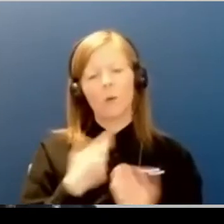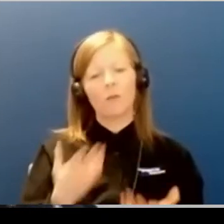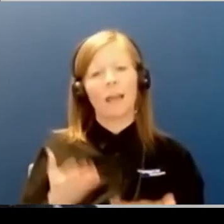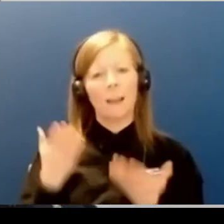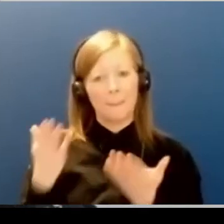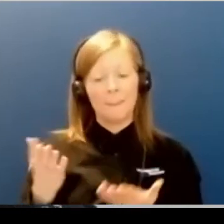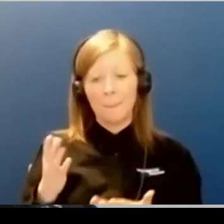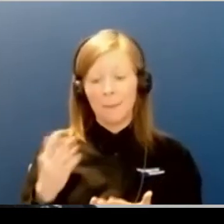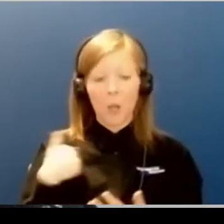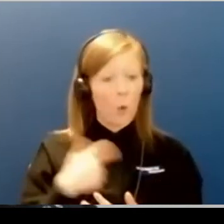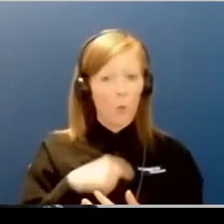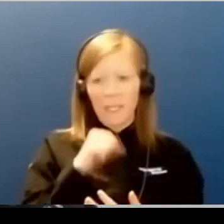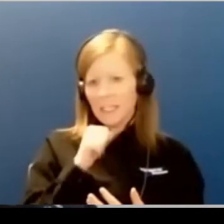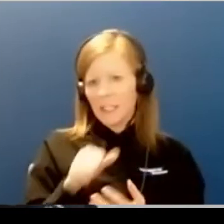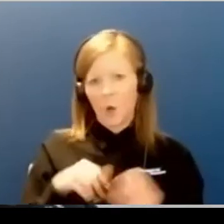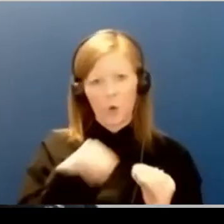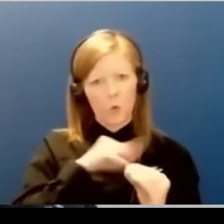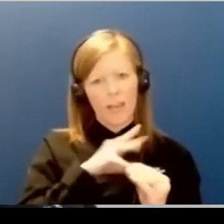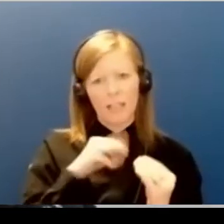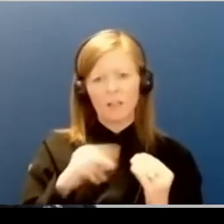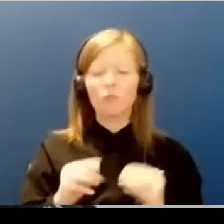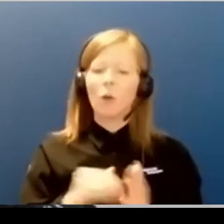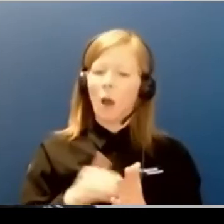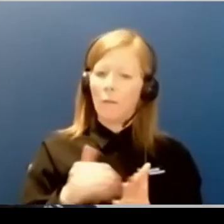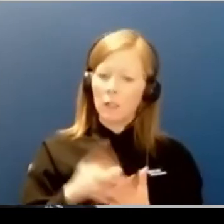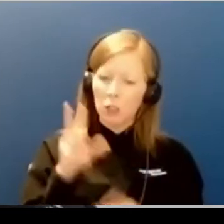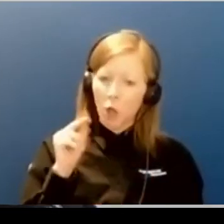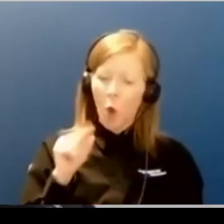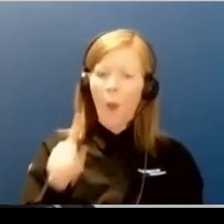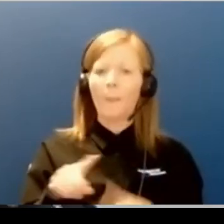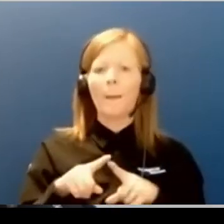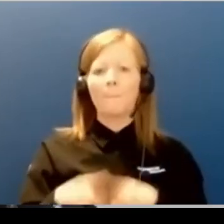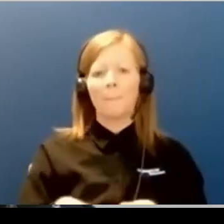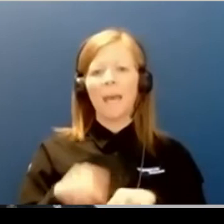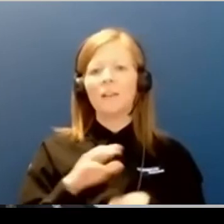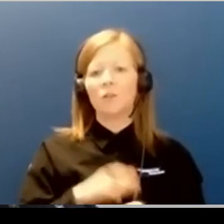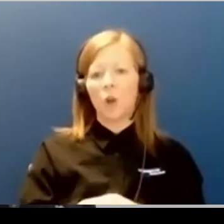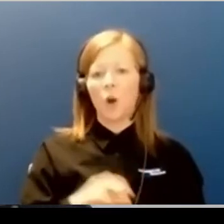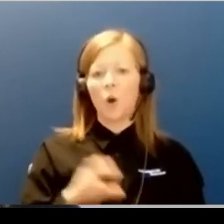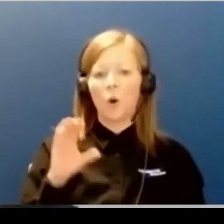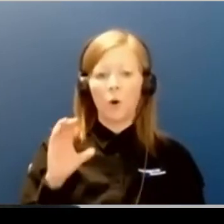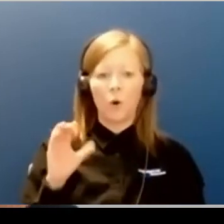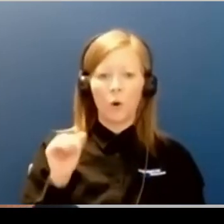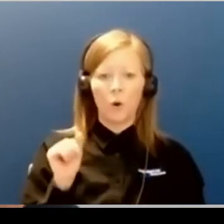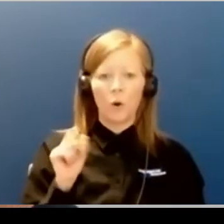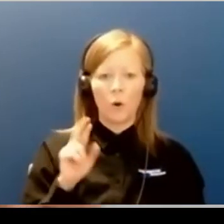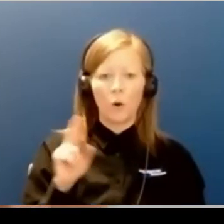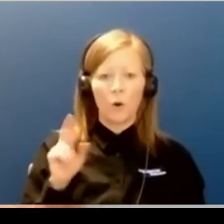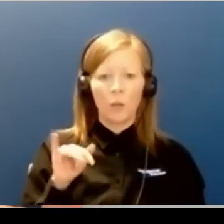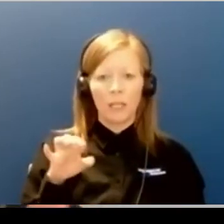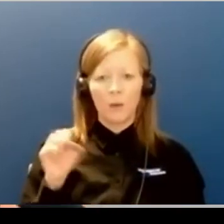take x-rays as often, but we do it based on caries risk. And what does that mean? That means that if